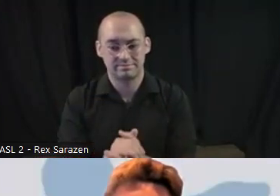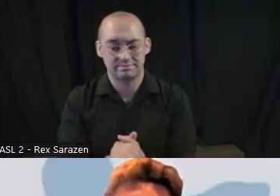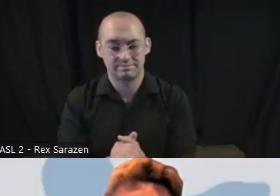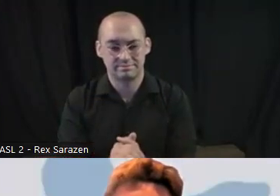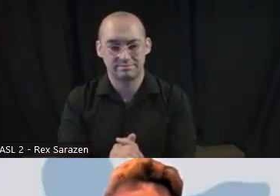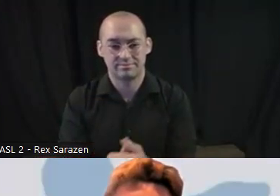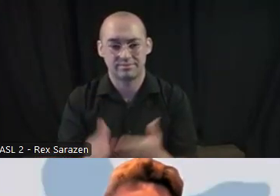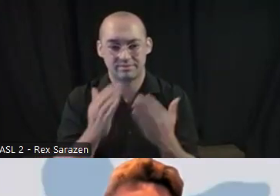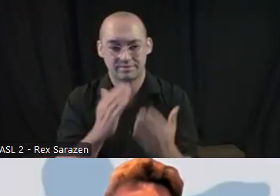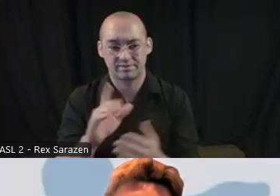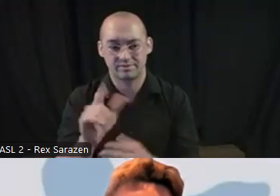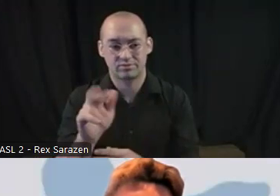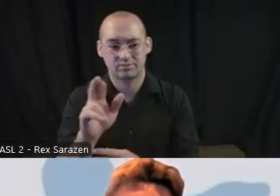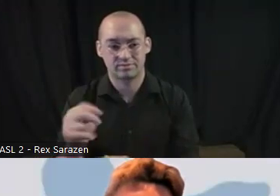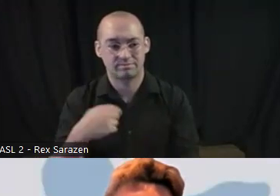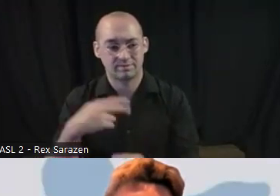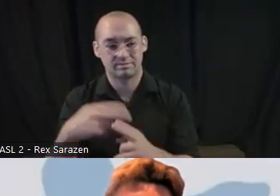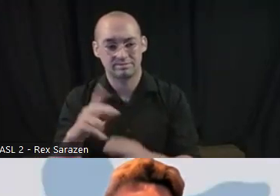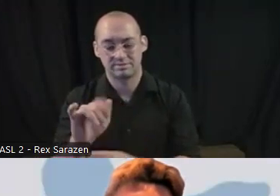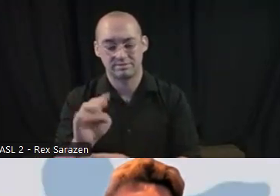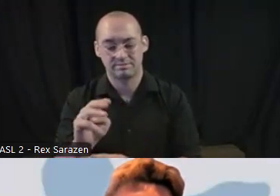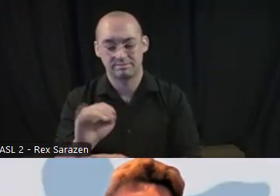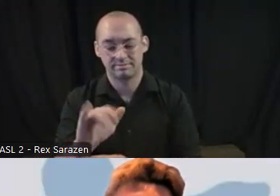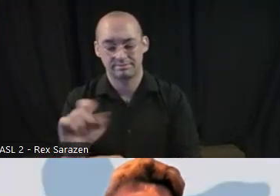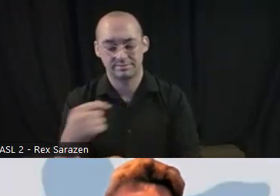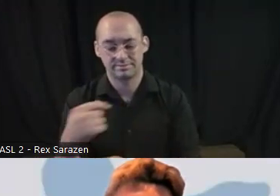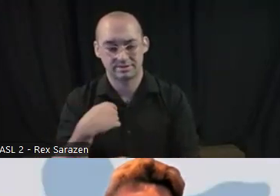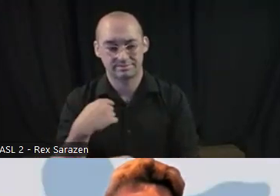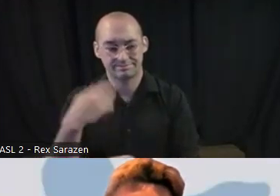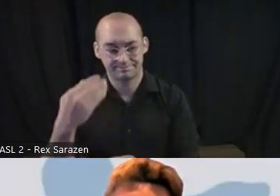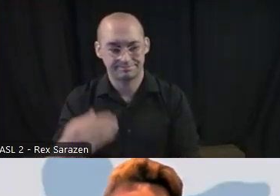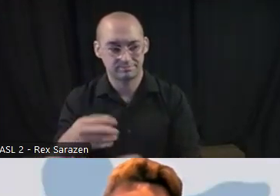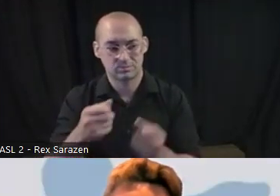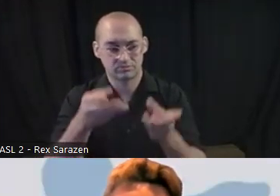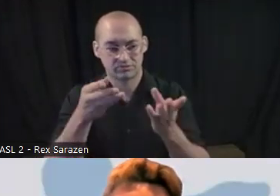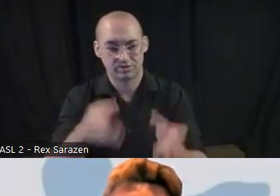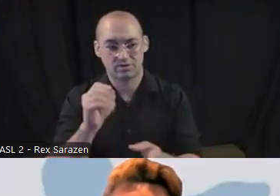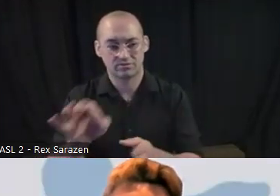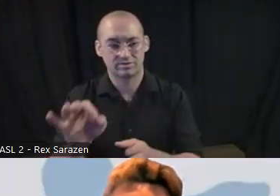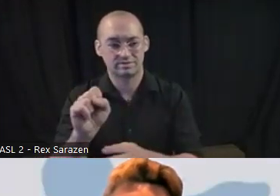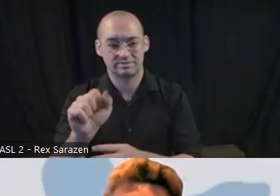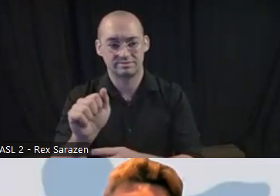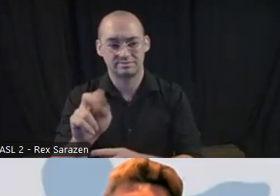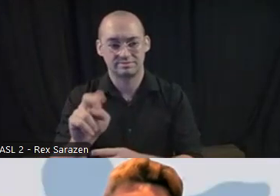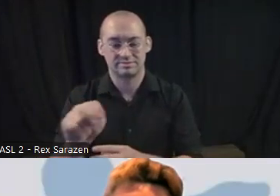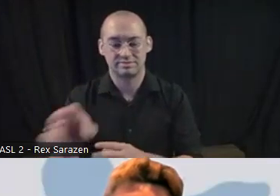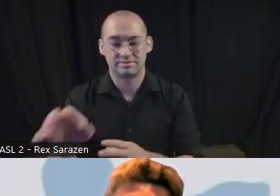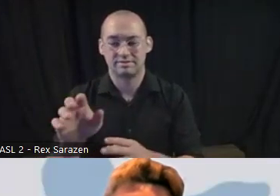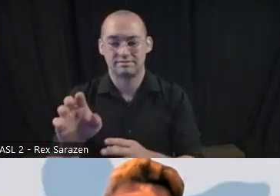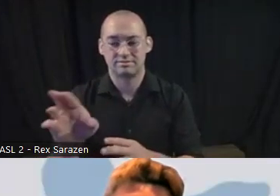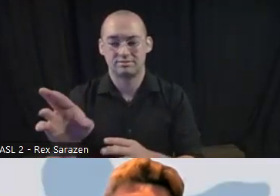Thank you, Lauren. My name is Kim Mills. I am a provider of the San Diego Regional Center